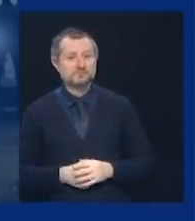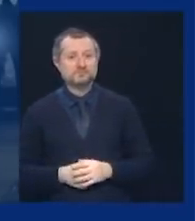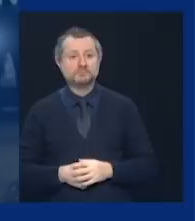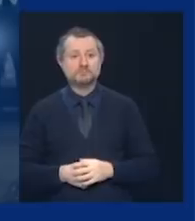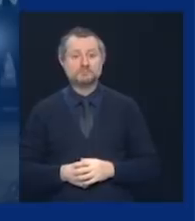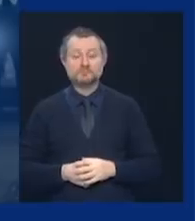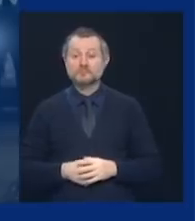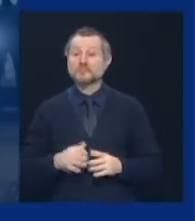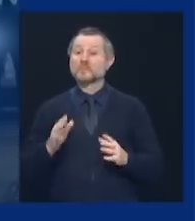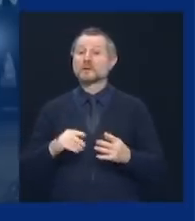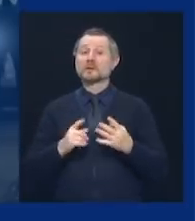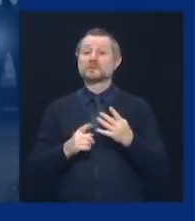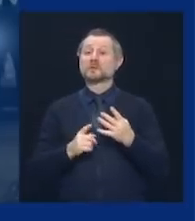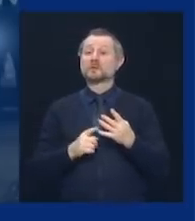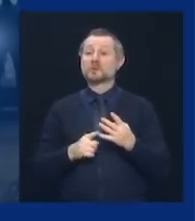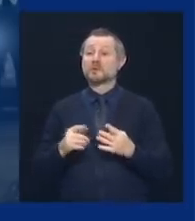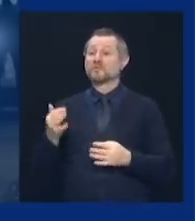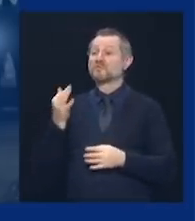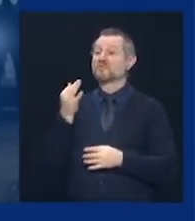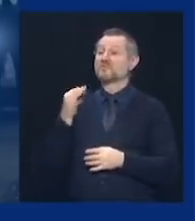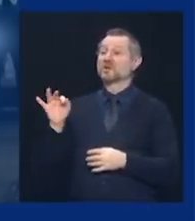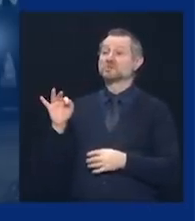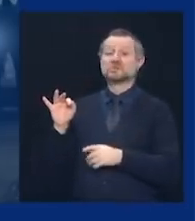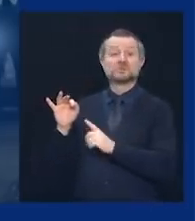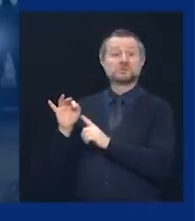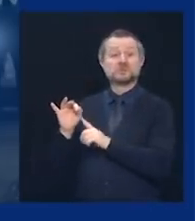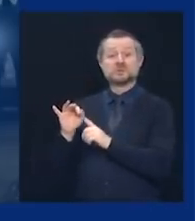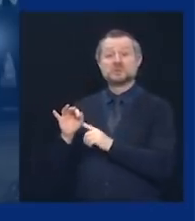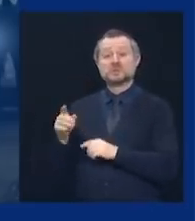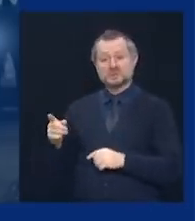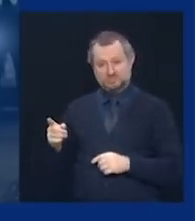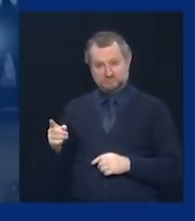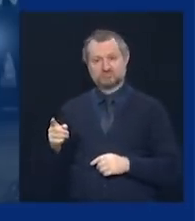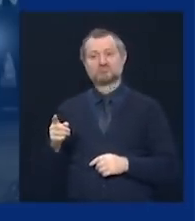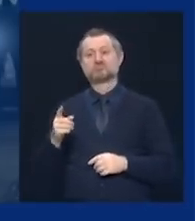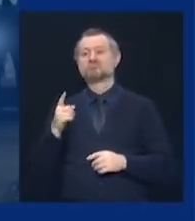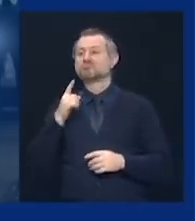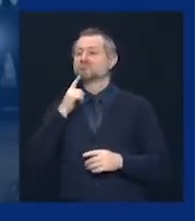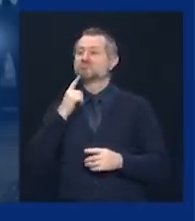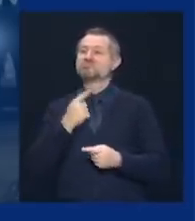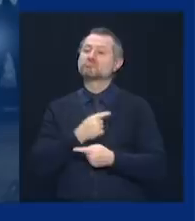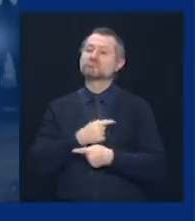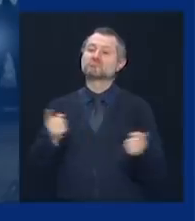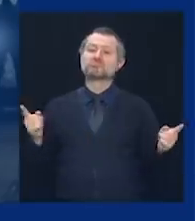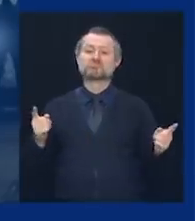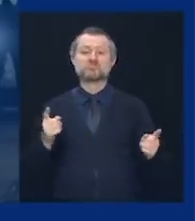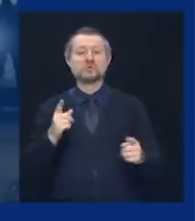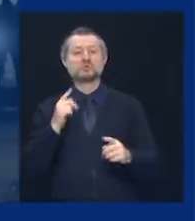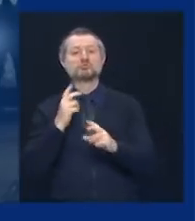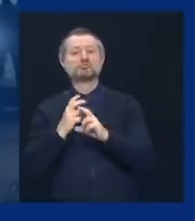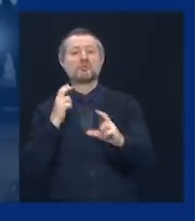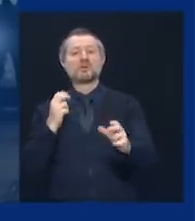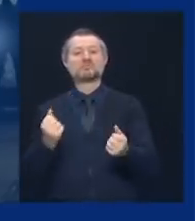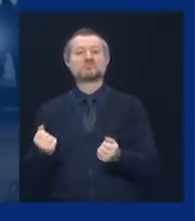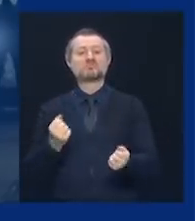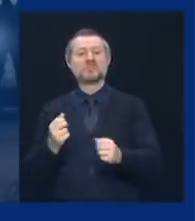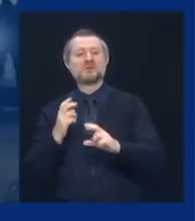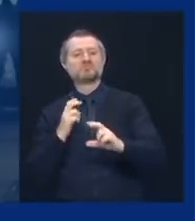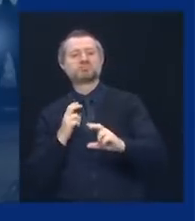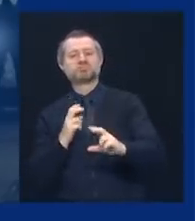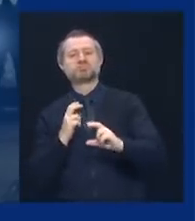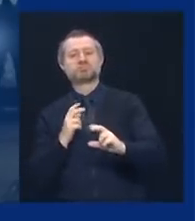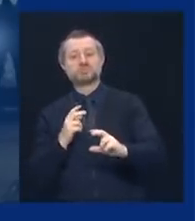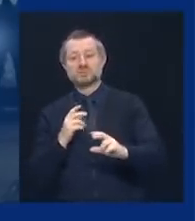Number 4, France went so far as to stopping truck traffic from the